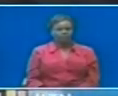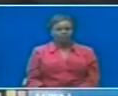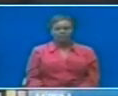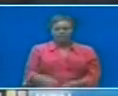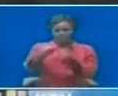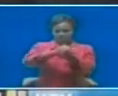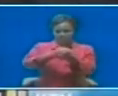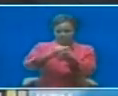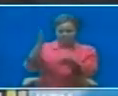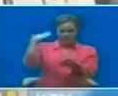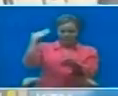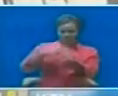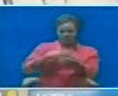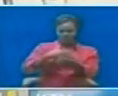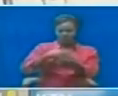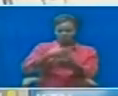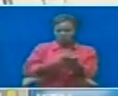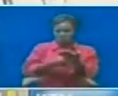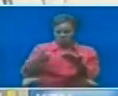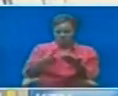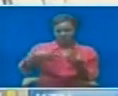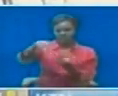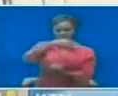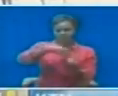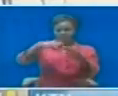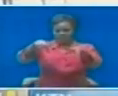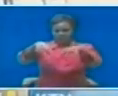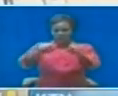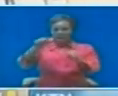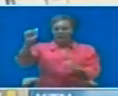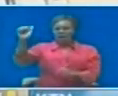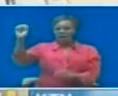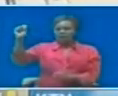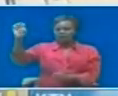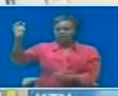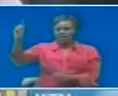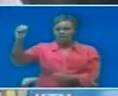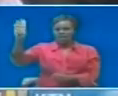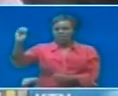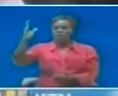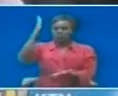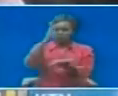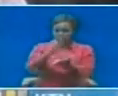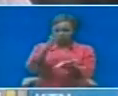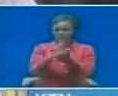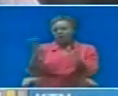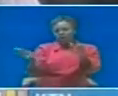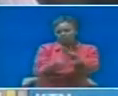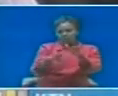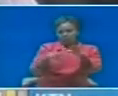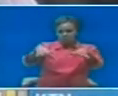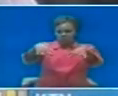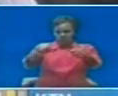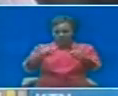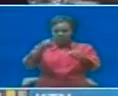Friday last week, immediate former acting Football Kenya Federation Vice Chairman Robert Asembo was confirmed to be Sam Nyamoya's deputy.